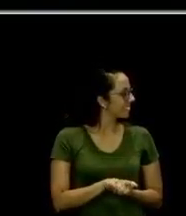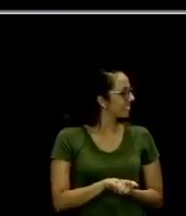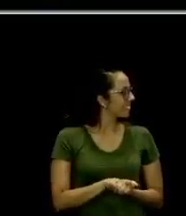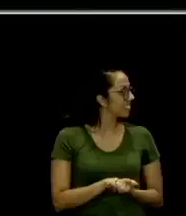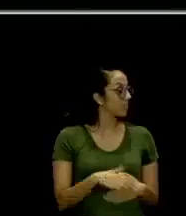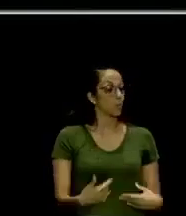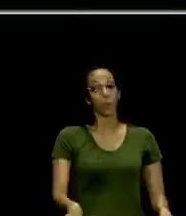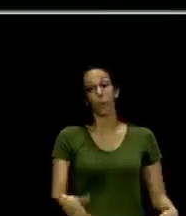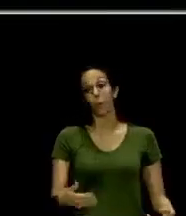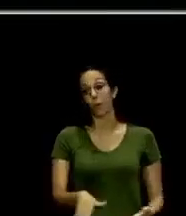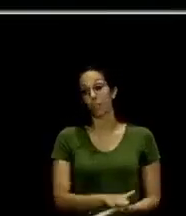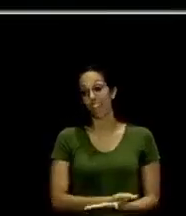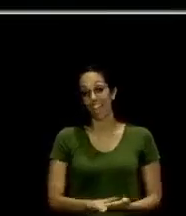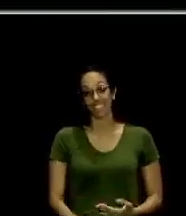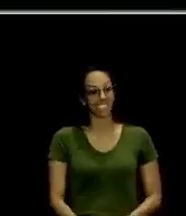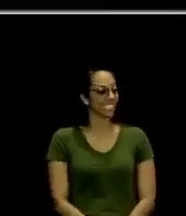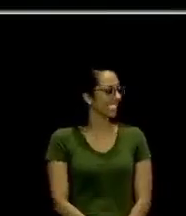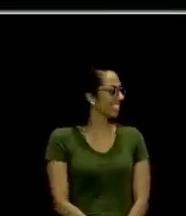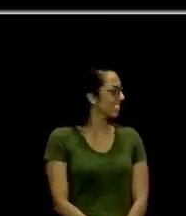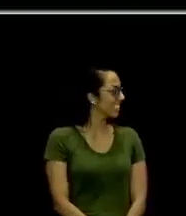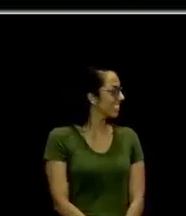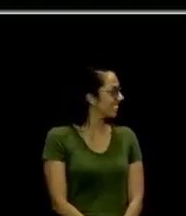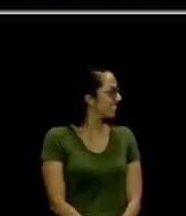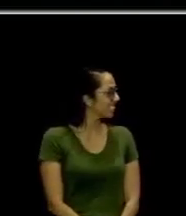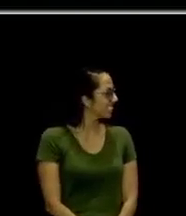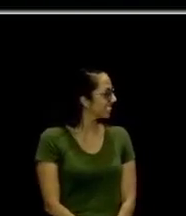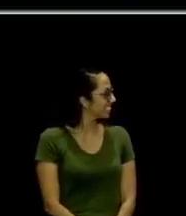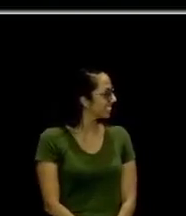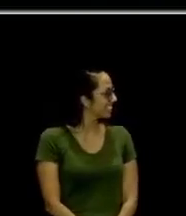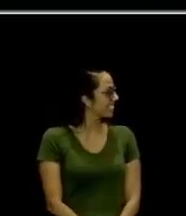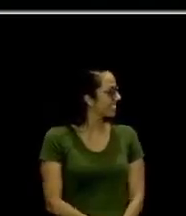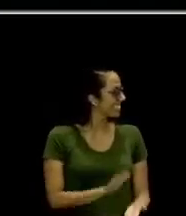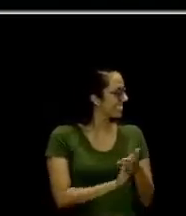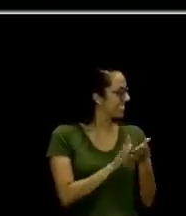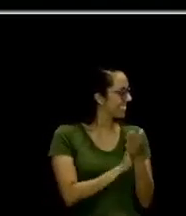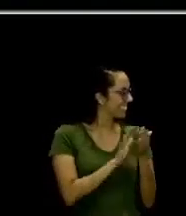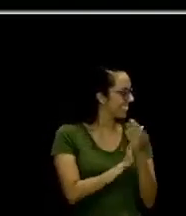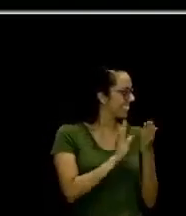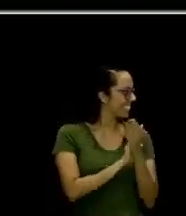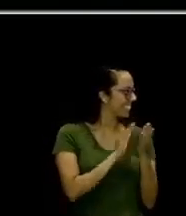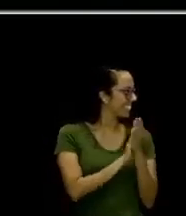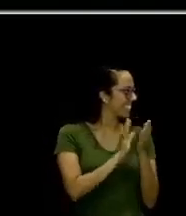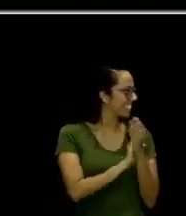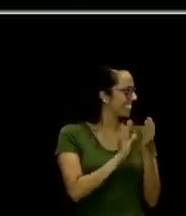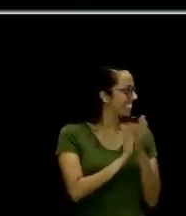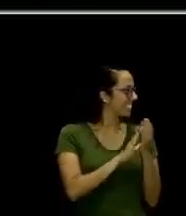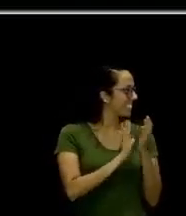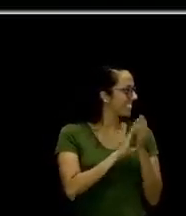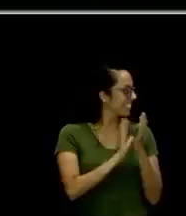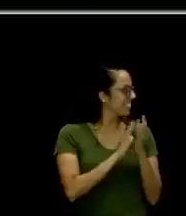our, Jeremy here. To Paula. Jeremy?